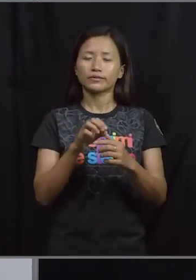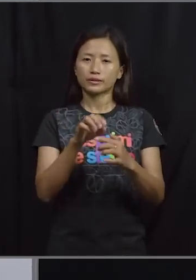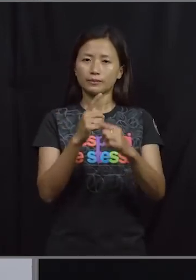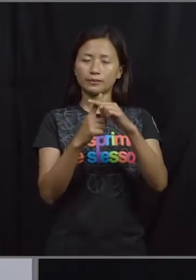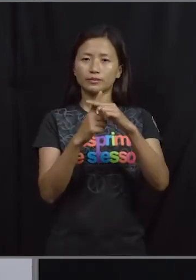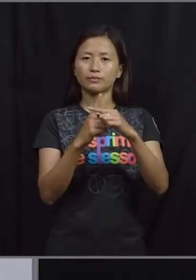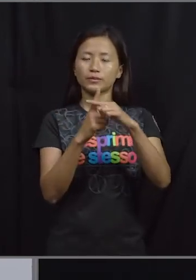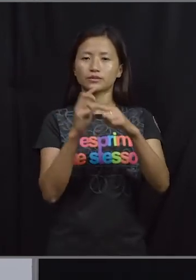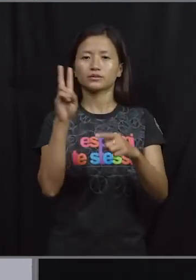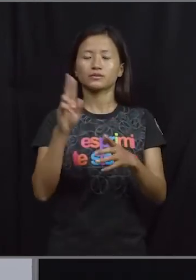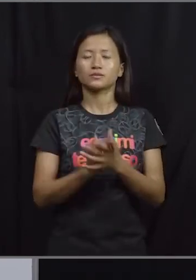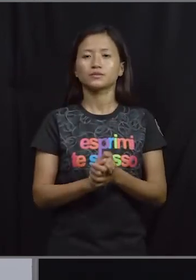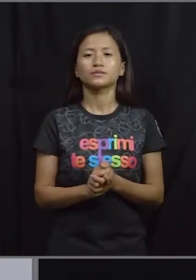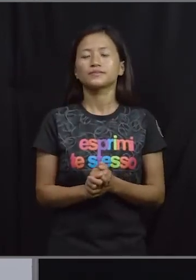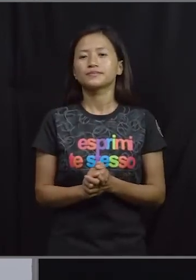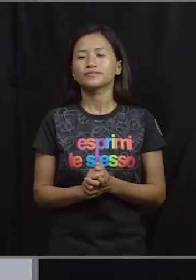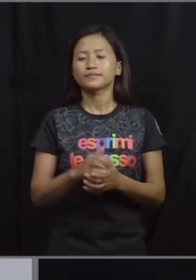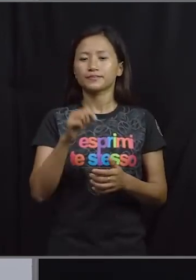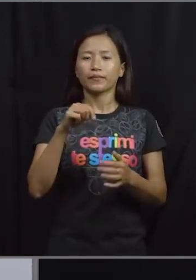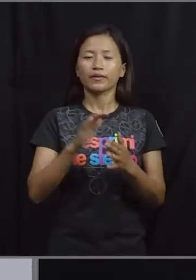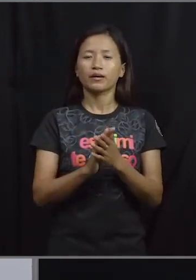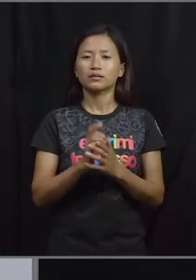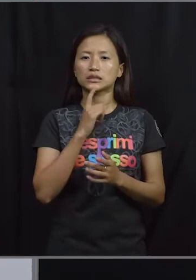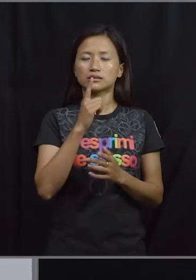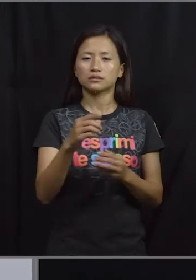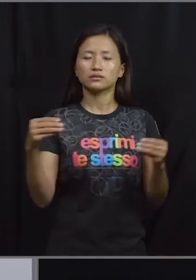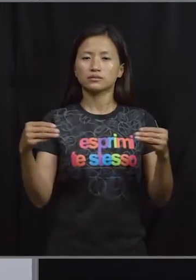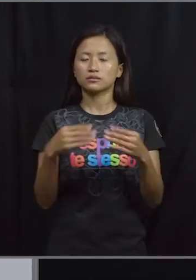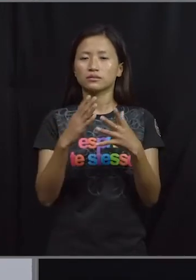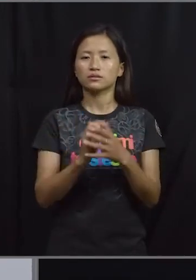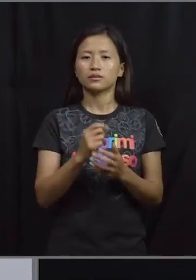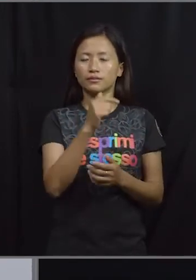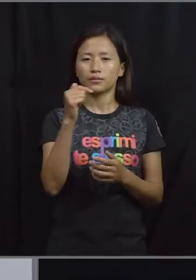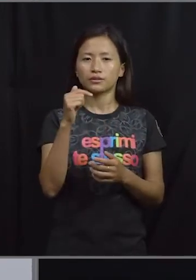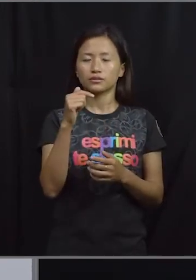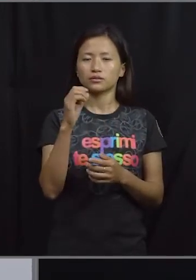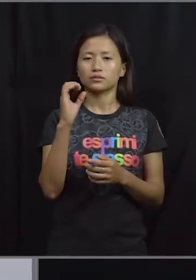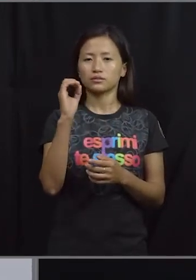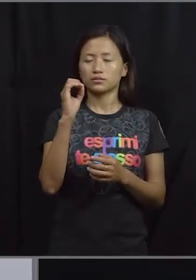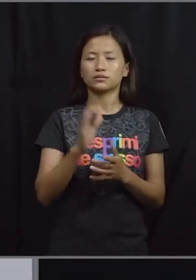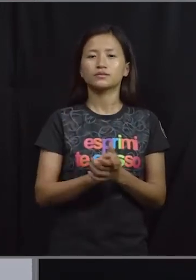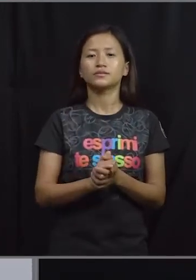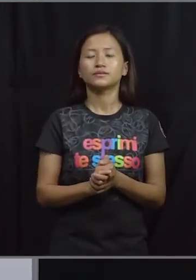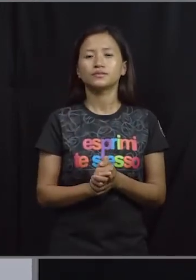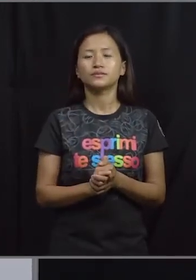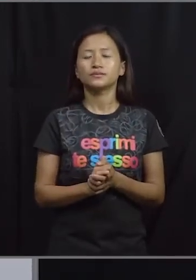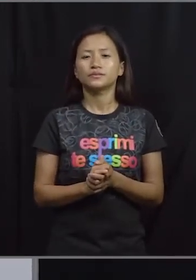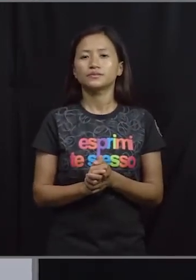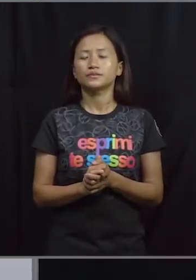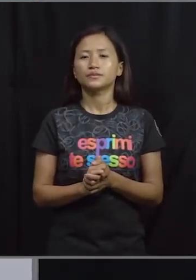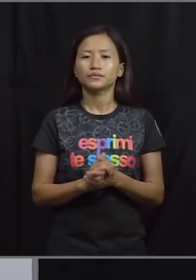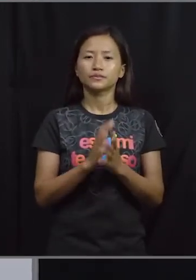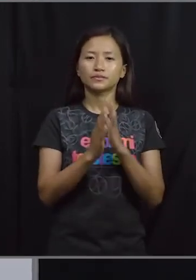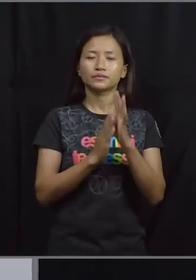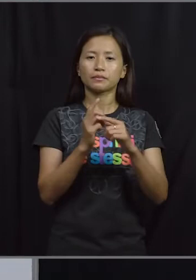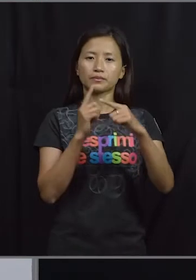so +2, and here we introduce minus, so -0 we can write it as just 0, and here the sign